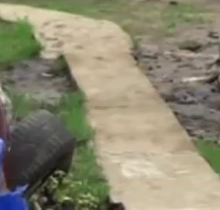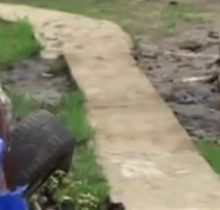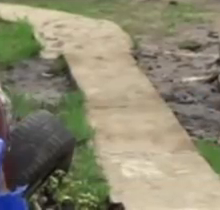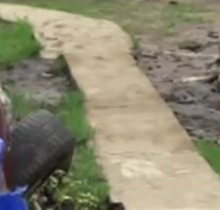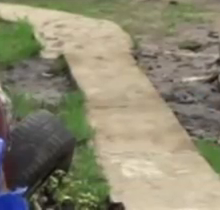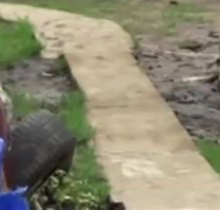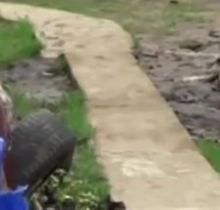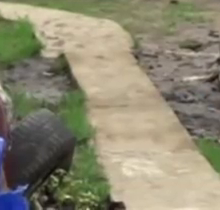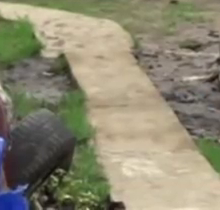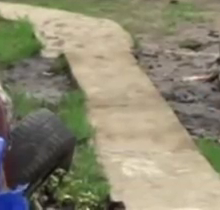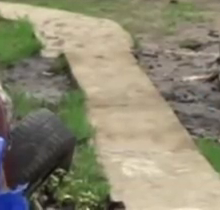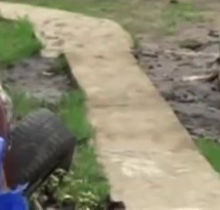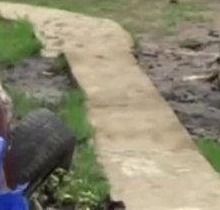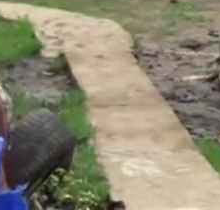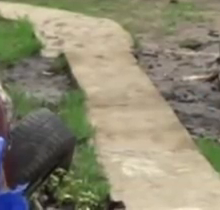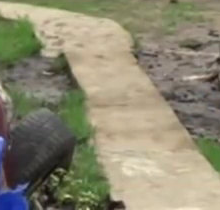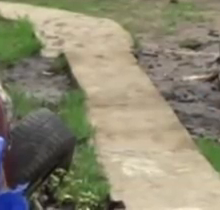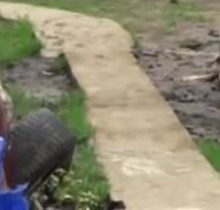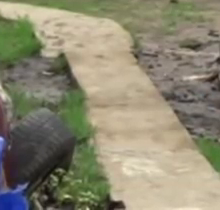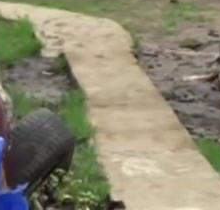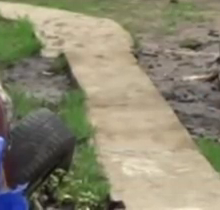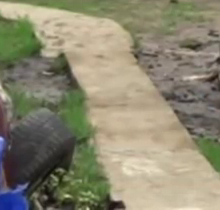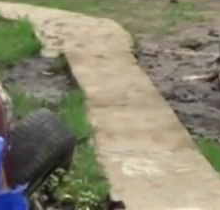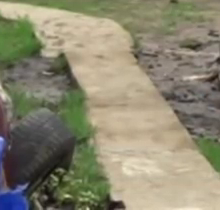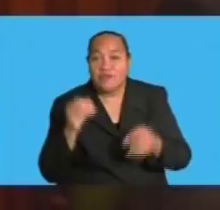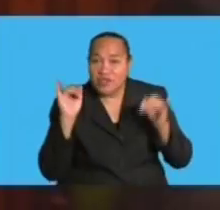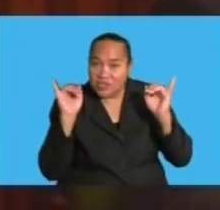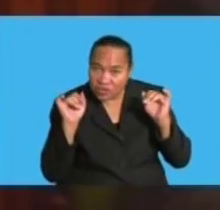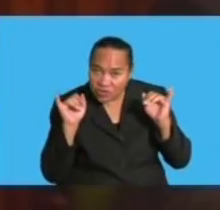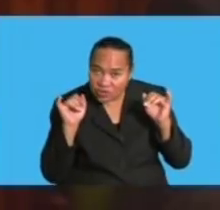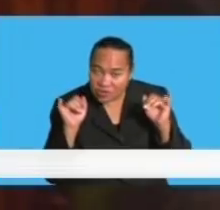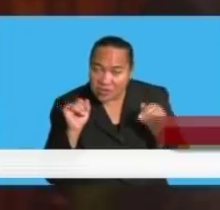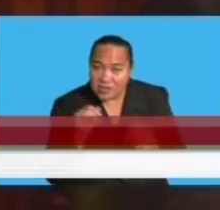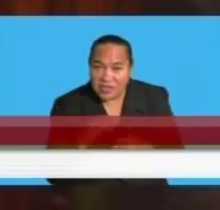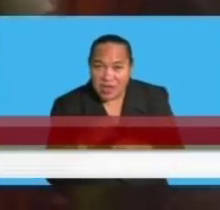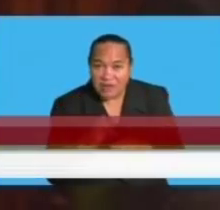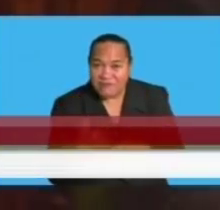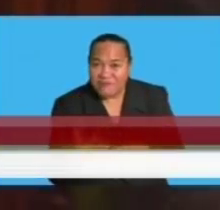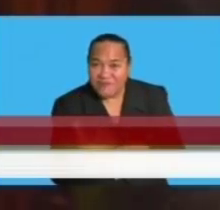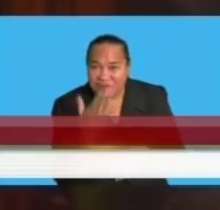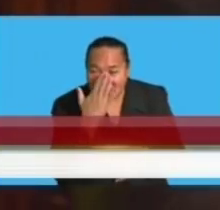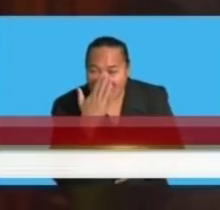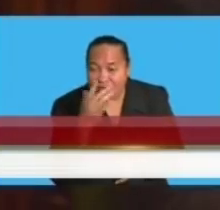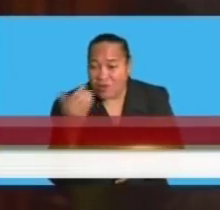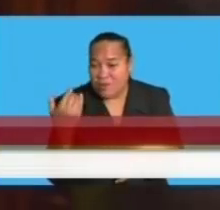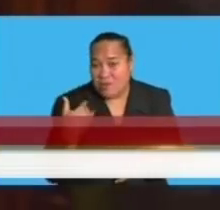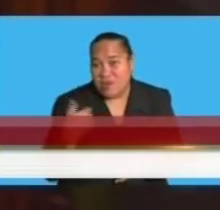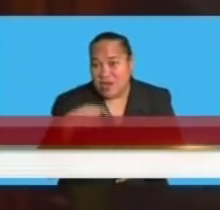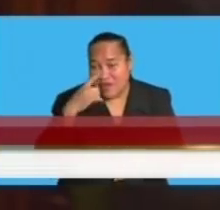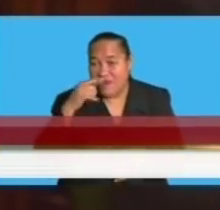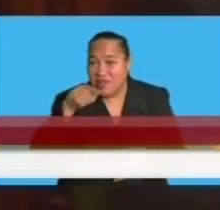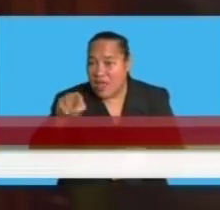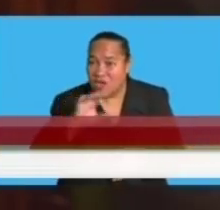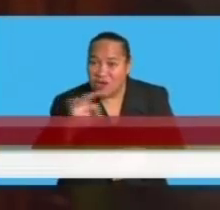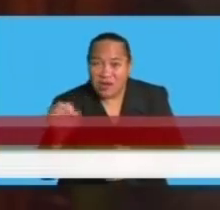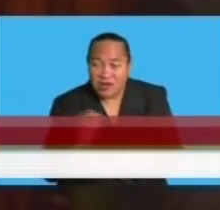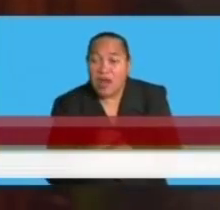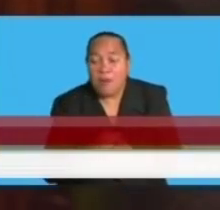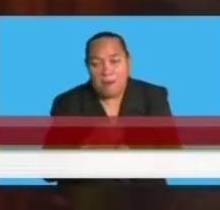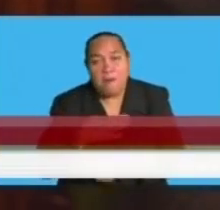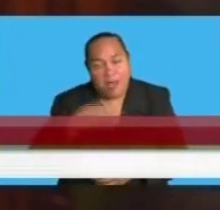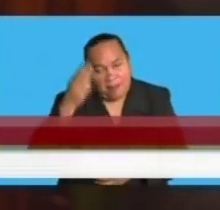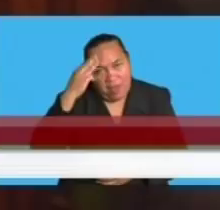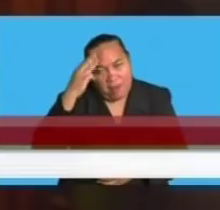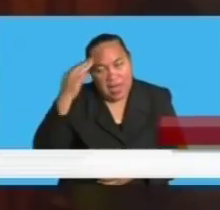processes involved in formalizing these informal settlements. Issues faced by those living in informal settlements, I know because my mom lives